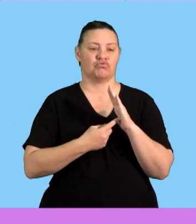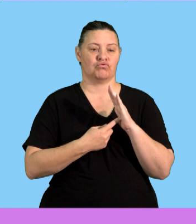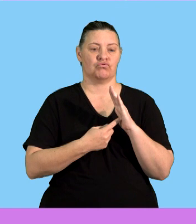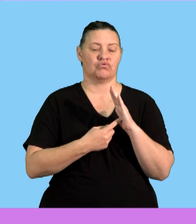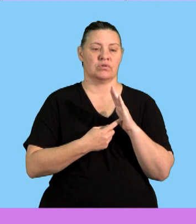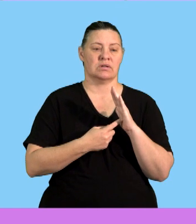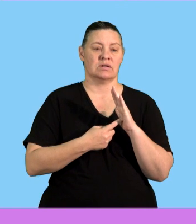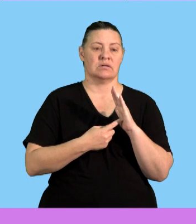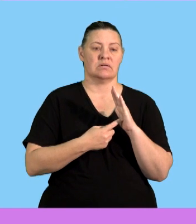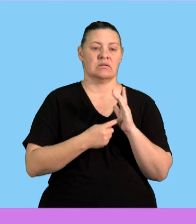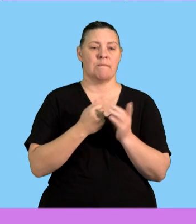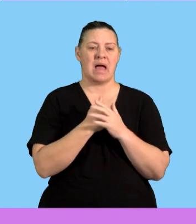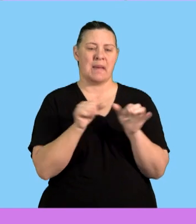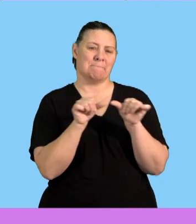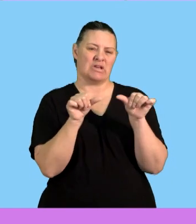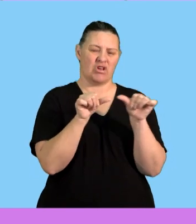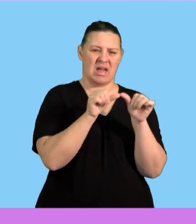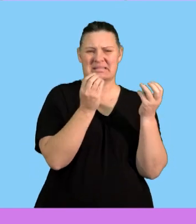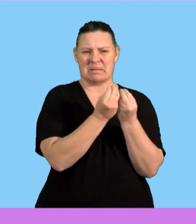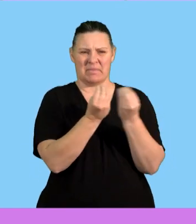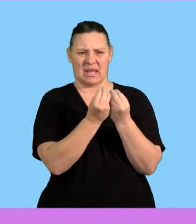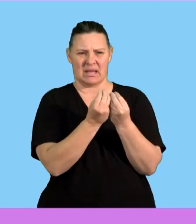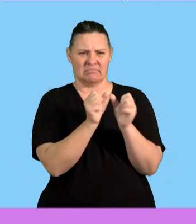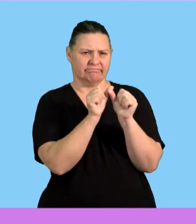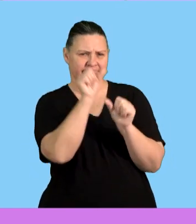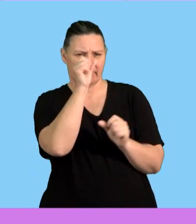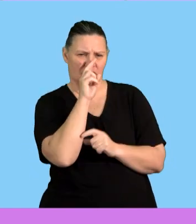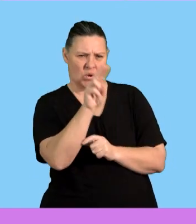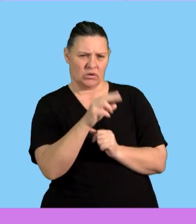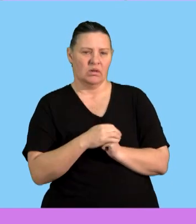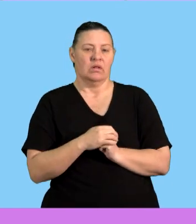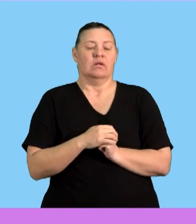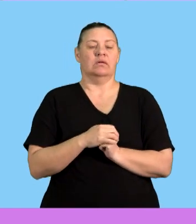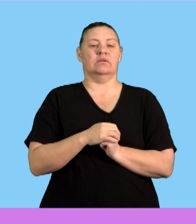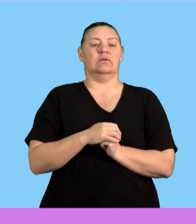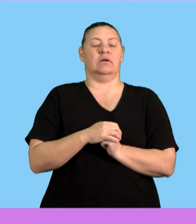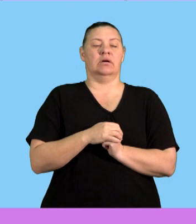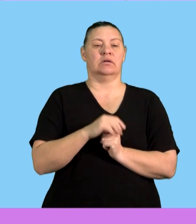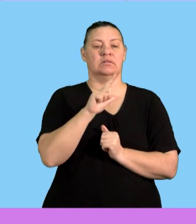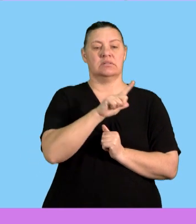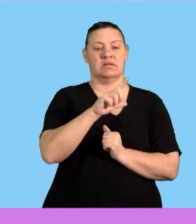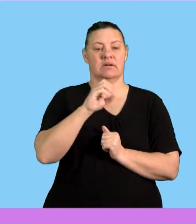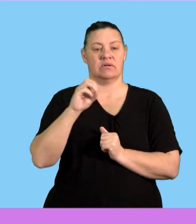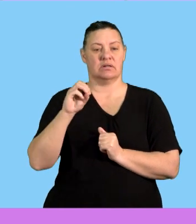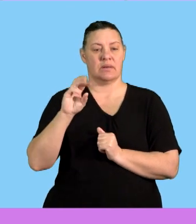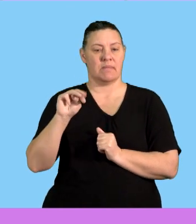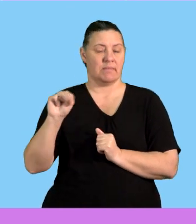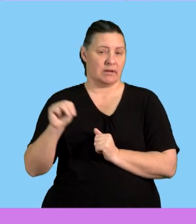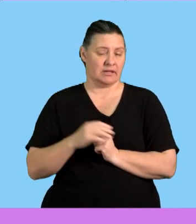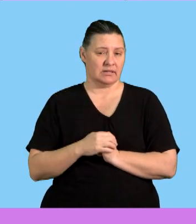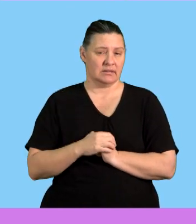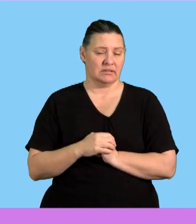screw, as well as some indication of a measurement that needs to be taken if I look here. Okay, 700